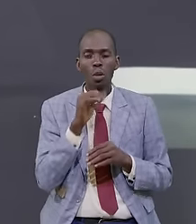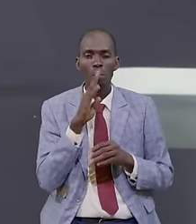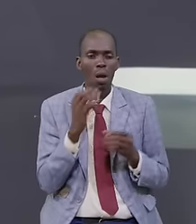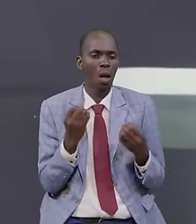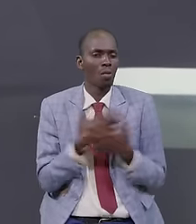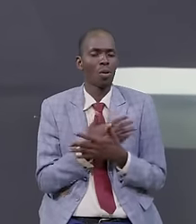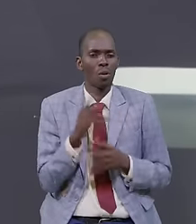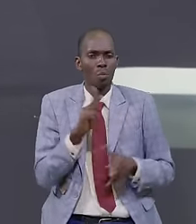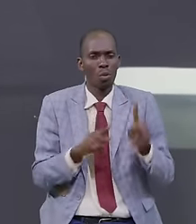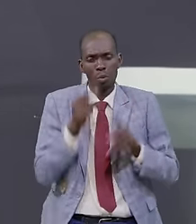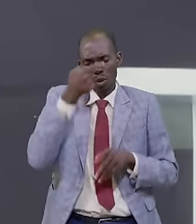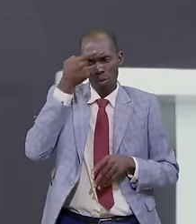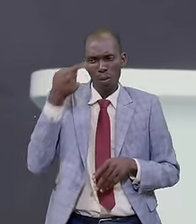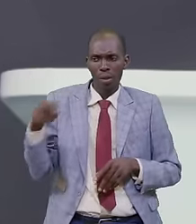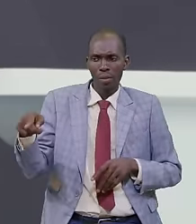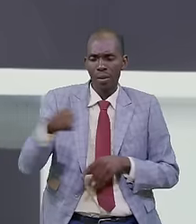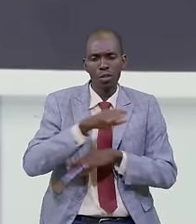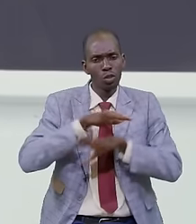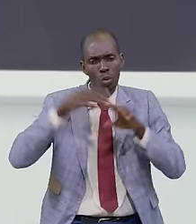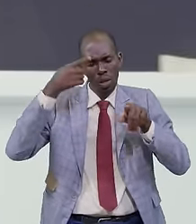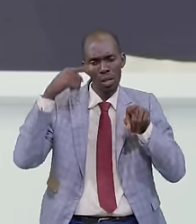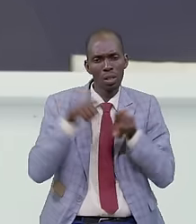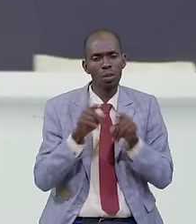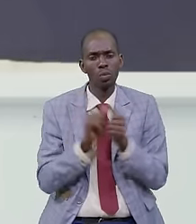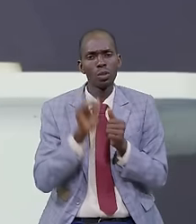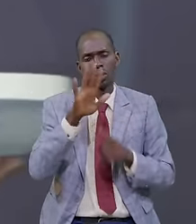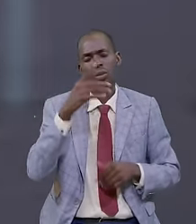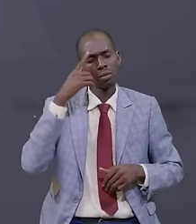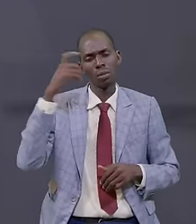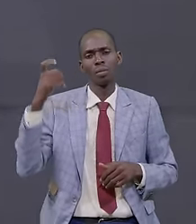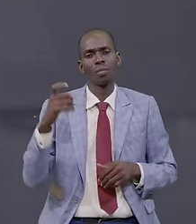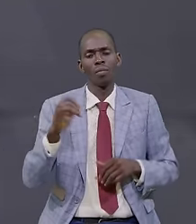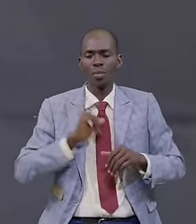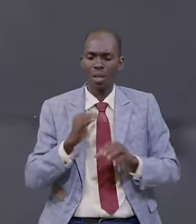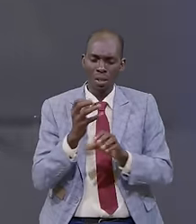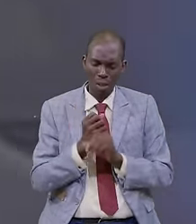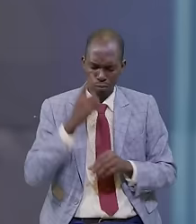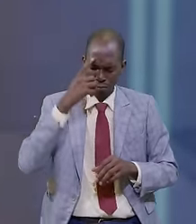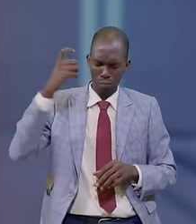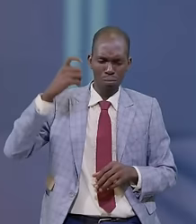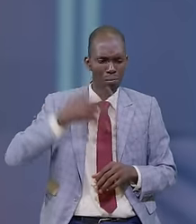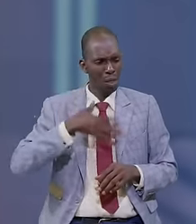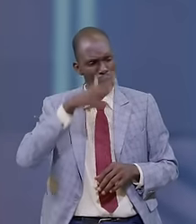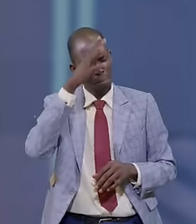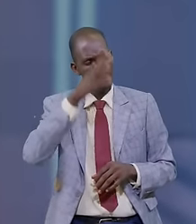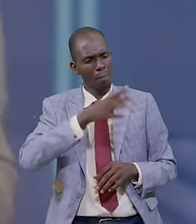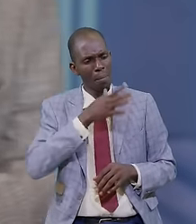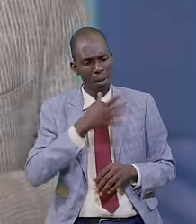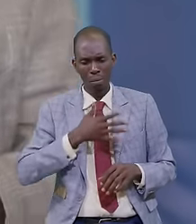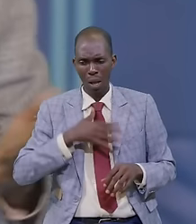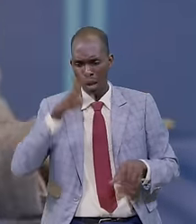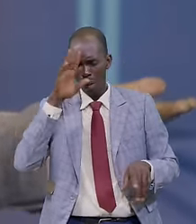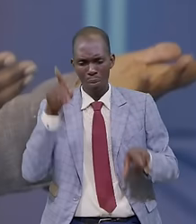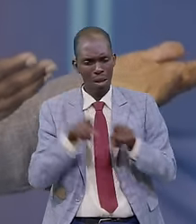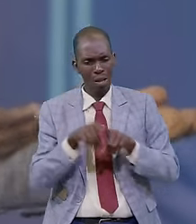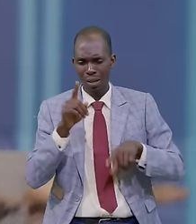his dream. I'll have it, this dream, and daddy, mommy cannot see through the dream. My brothers cannot see the dream.